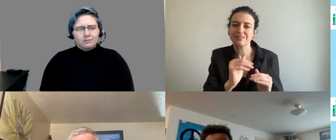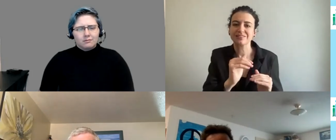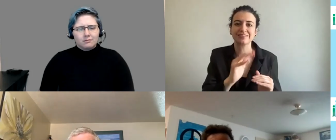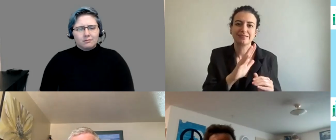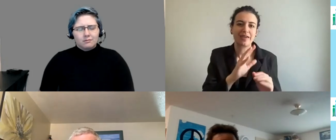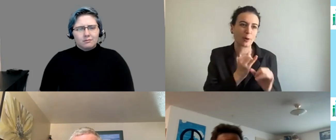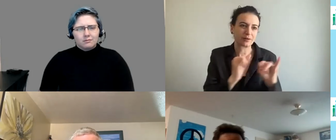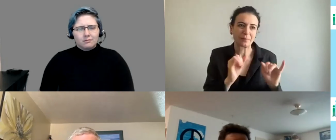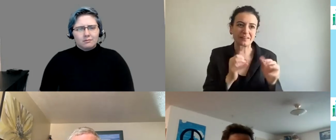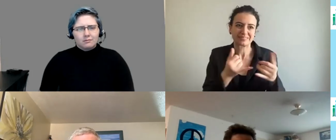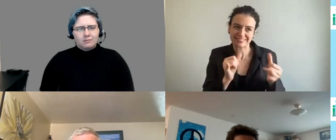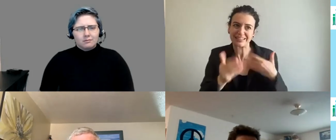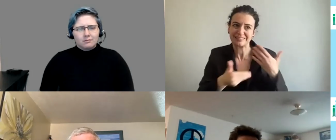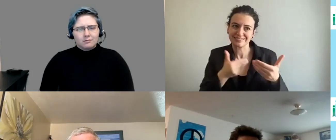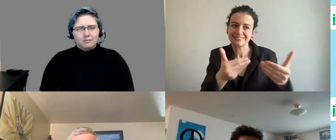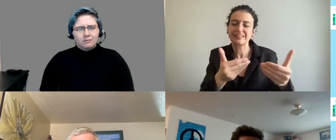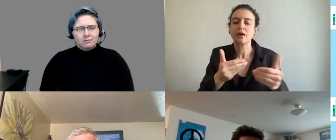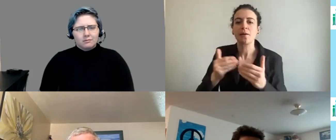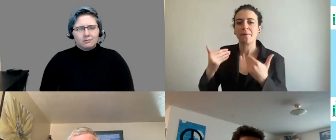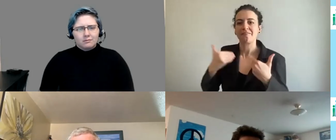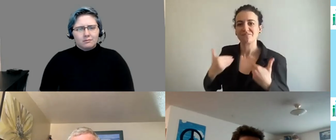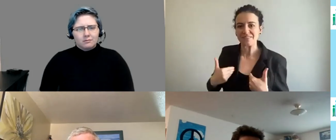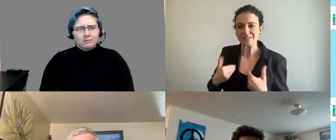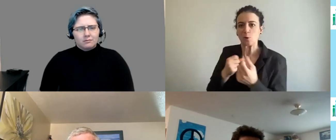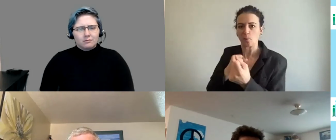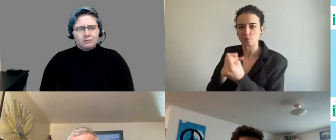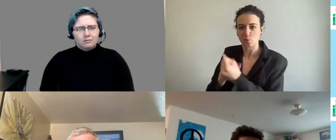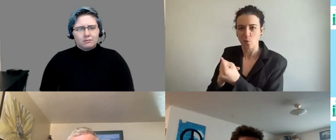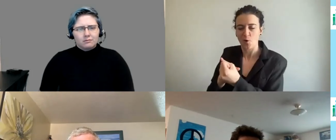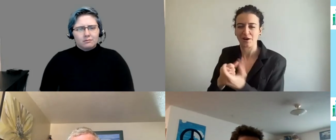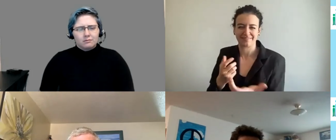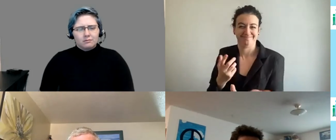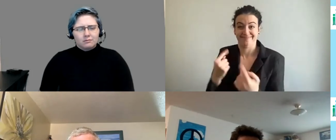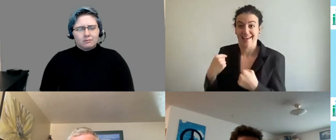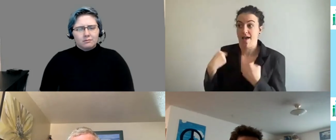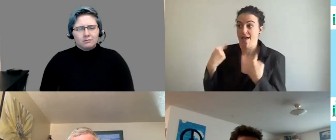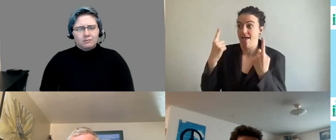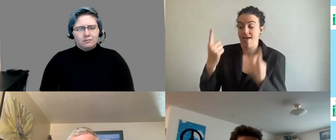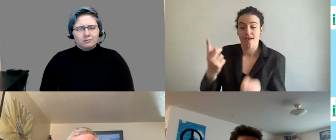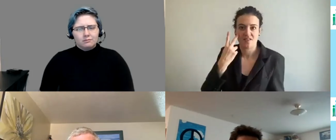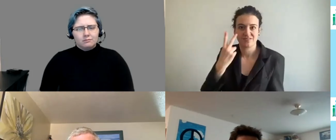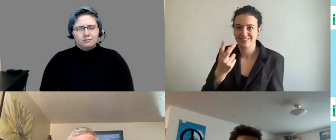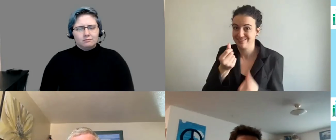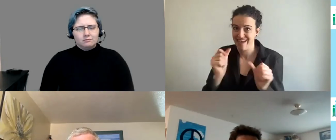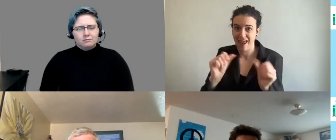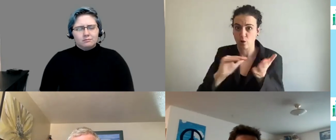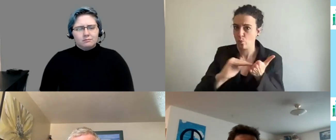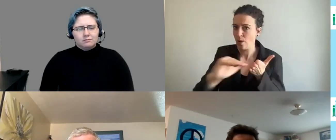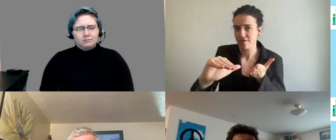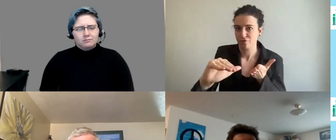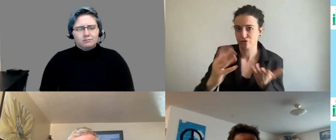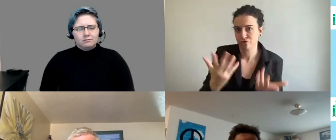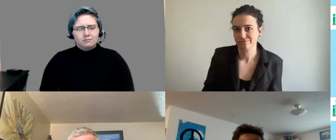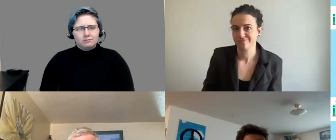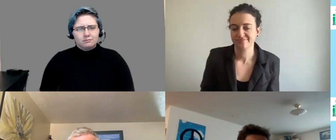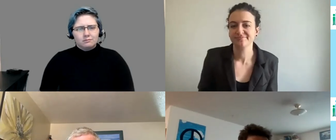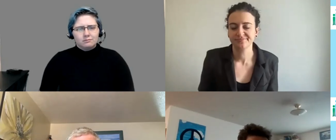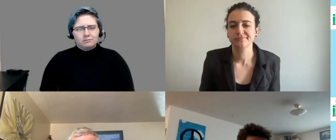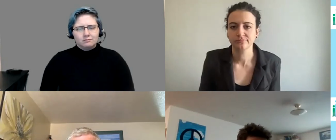saw. Okay. So there might be one, but may not know about it. All